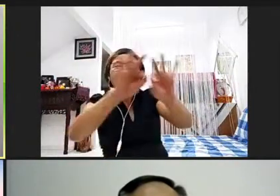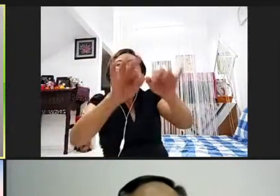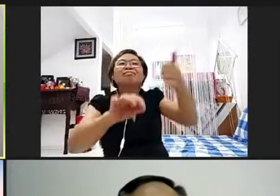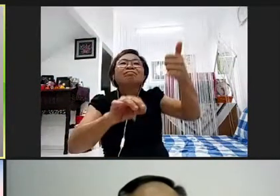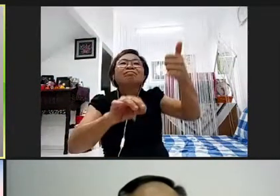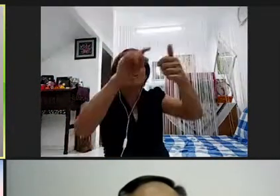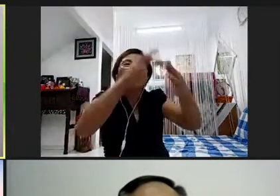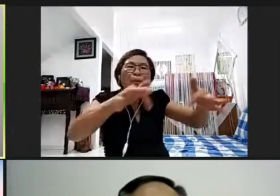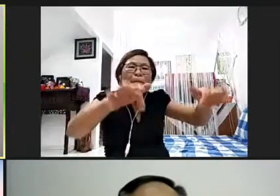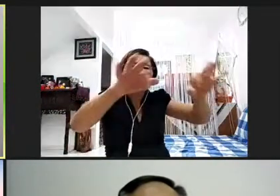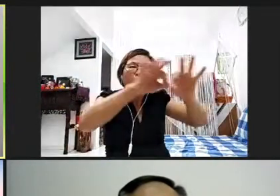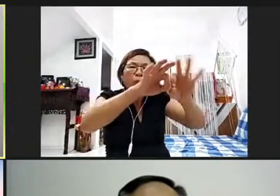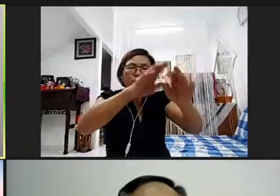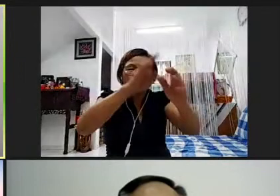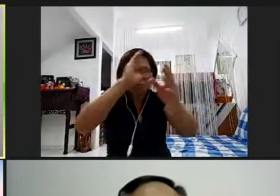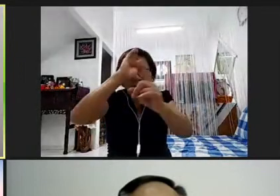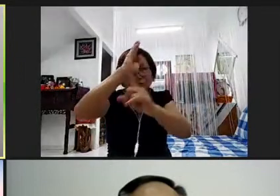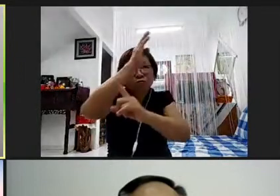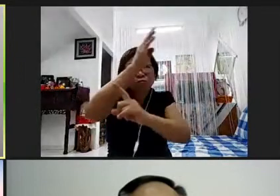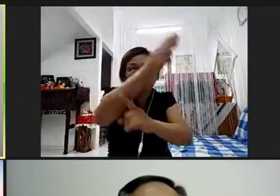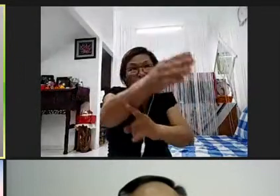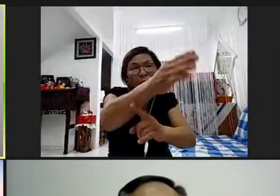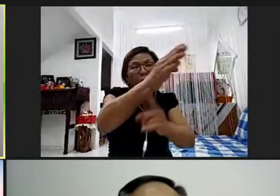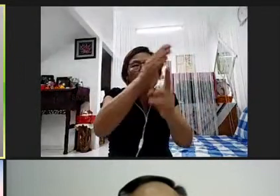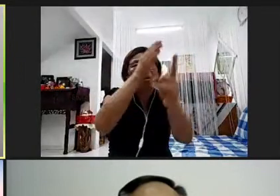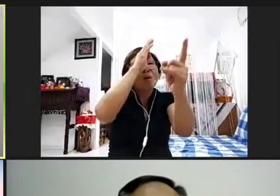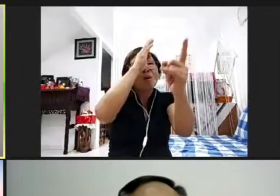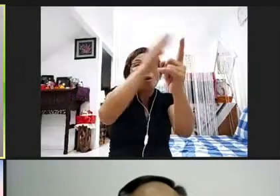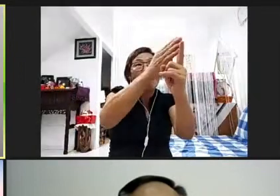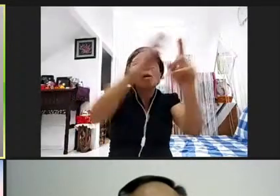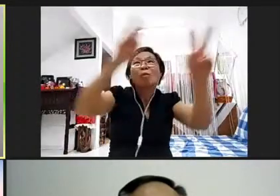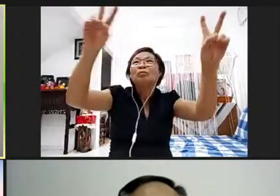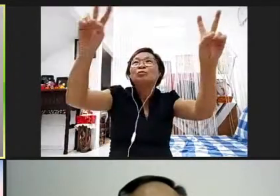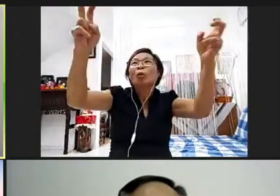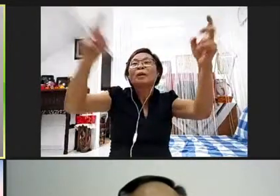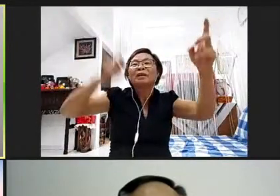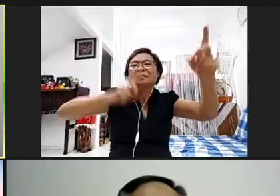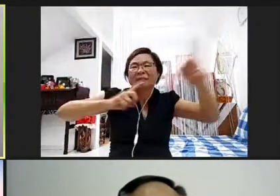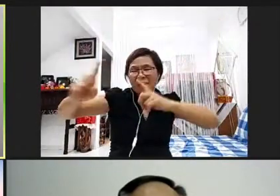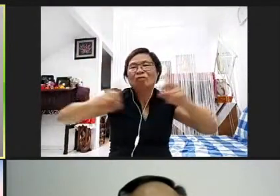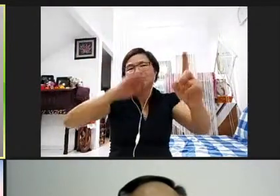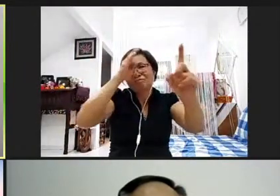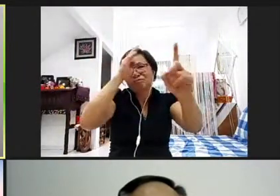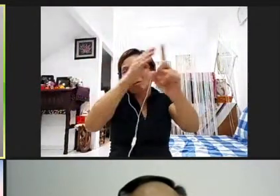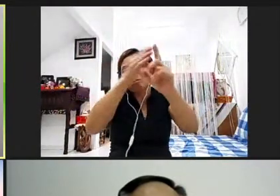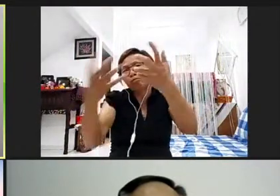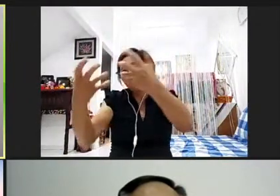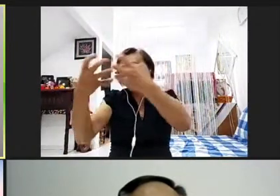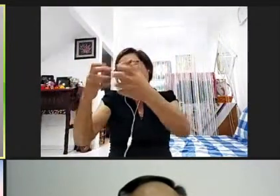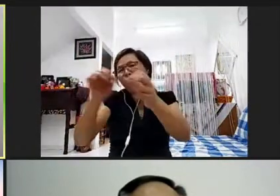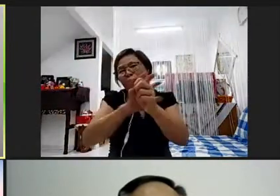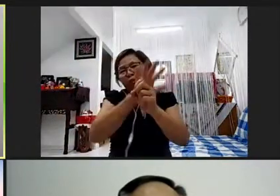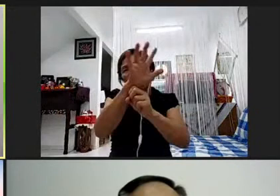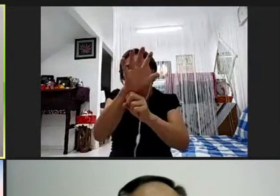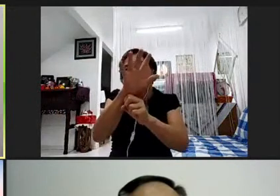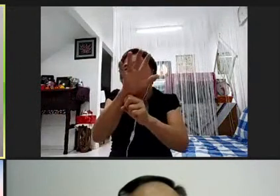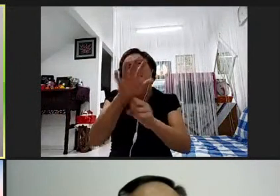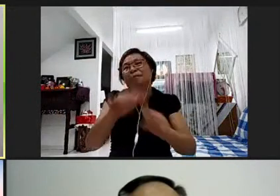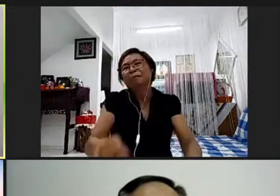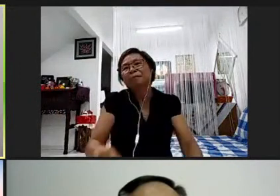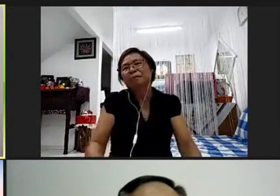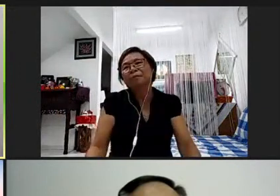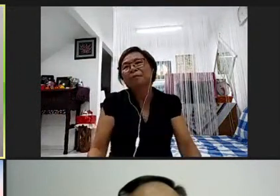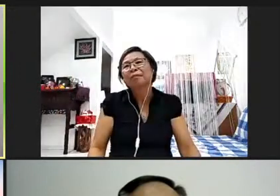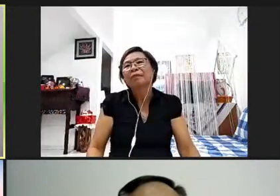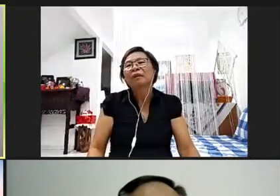is directed to the topic of our dialogue tonight, which is the COVID-19 pandemic. So the